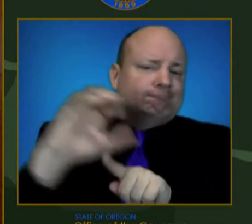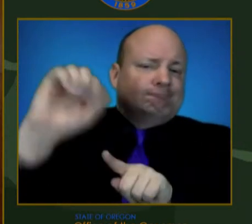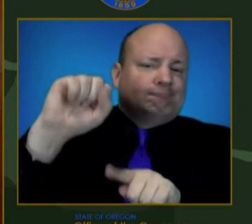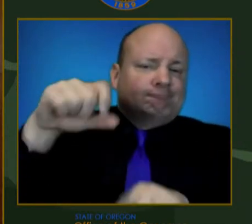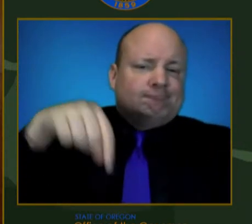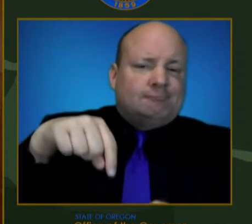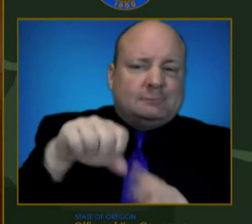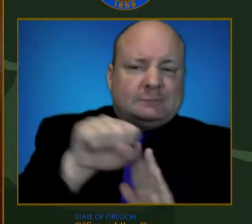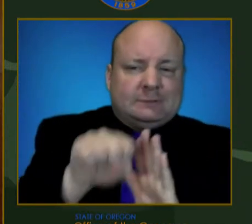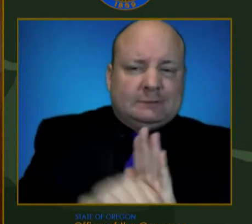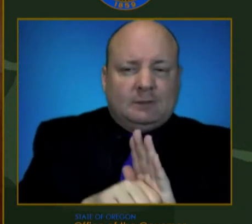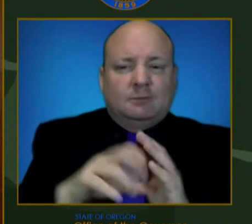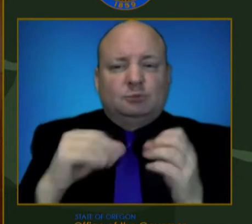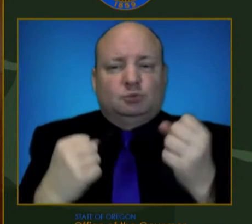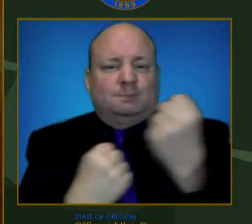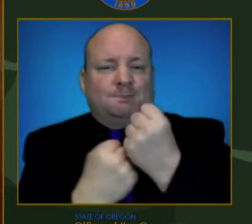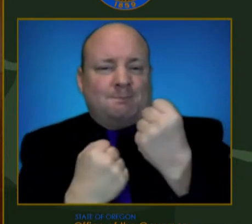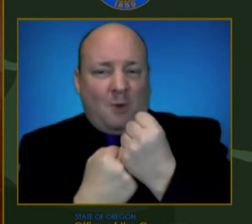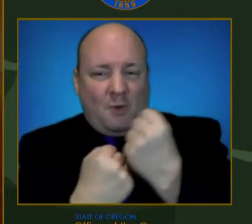the state we love.